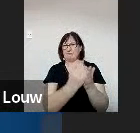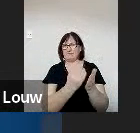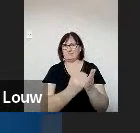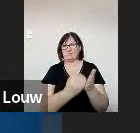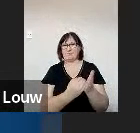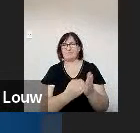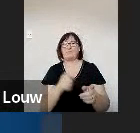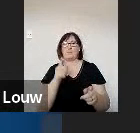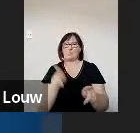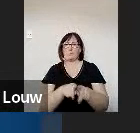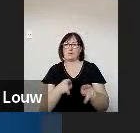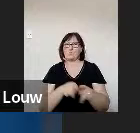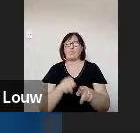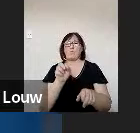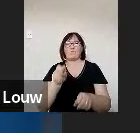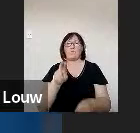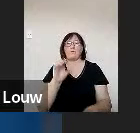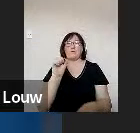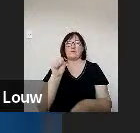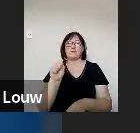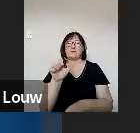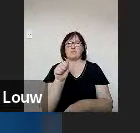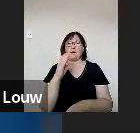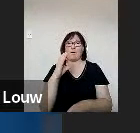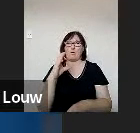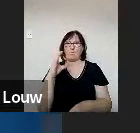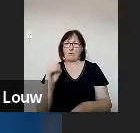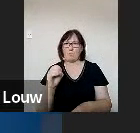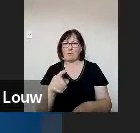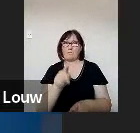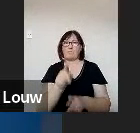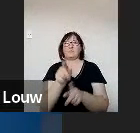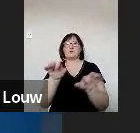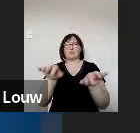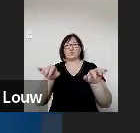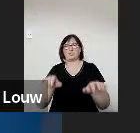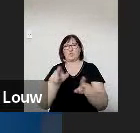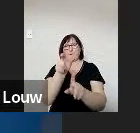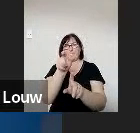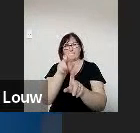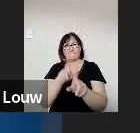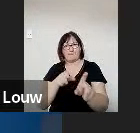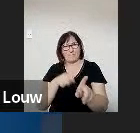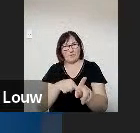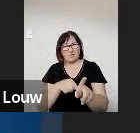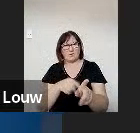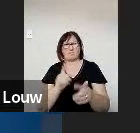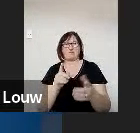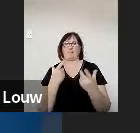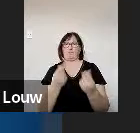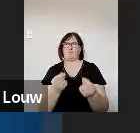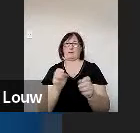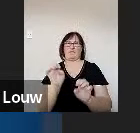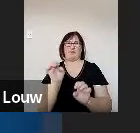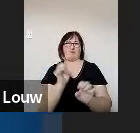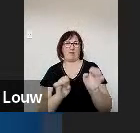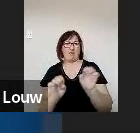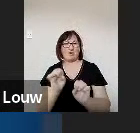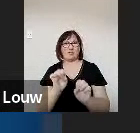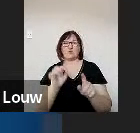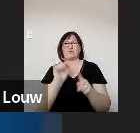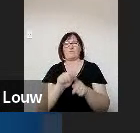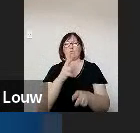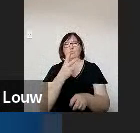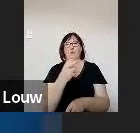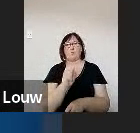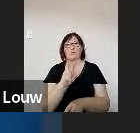chairperson for the SACU Technical Working Group on Harmonized System and Origin Valuation for the 2020-2021 financial year. She